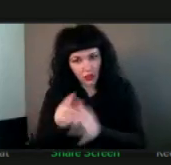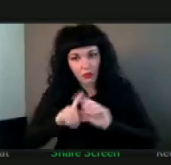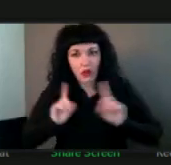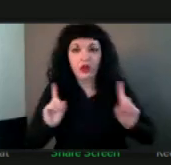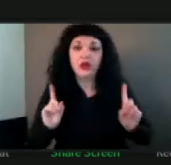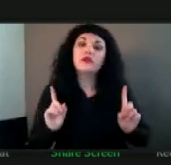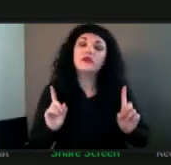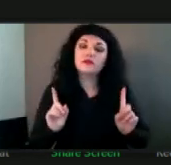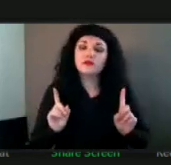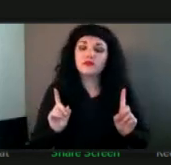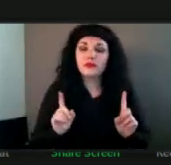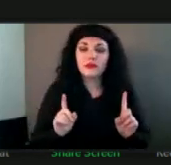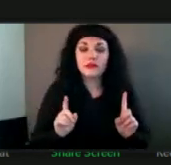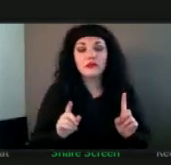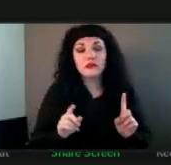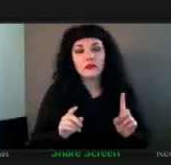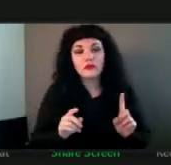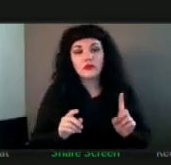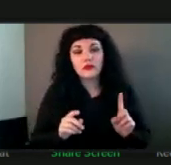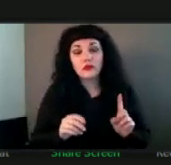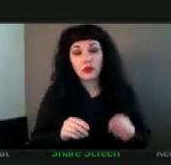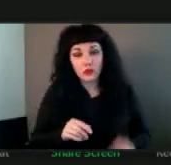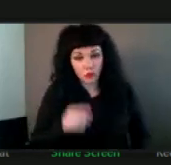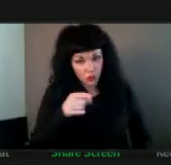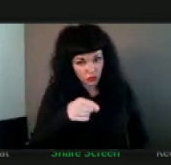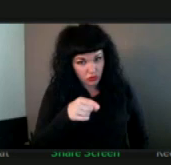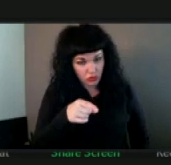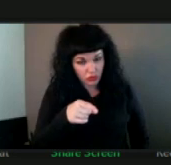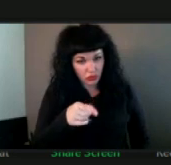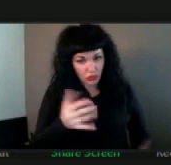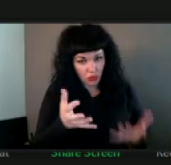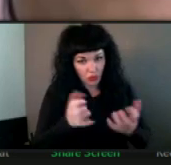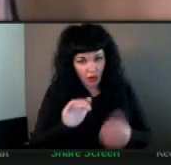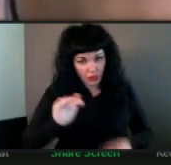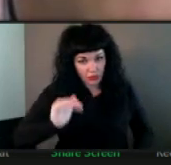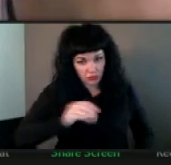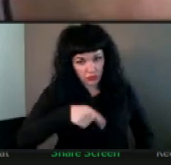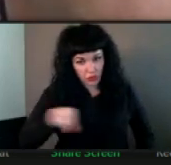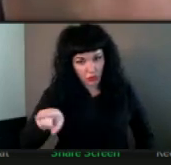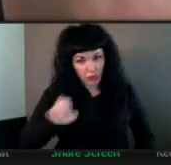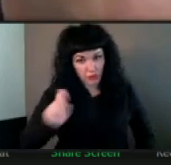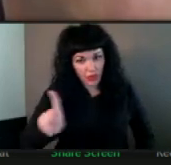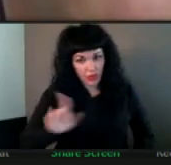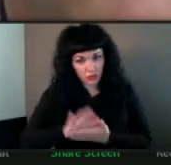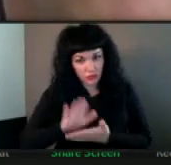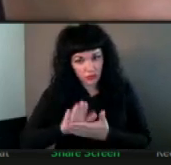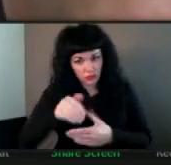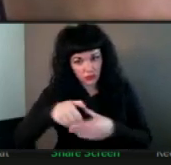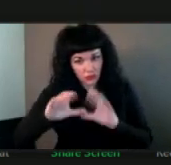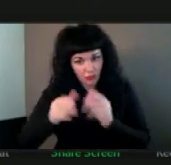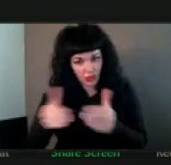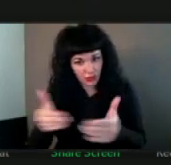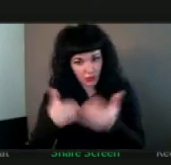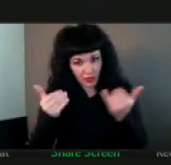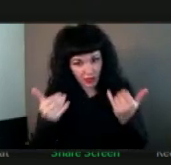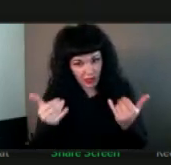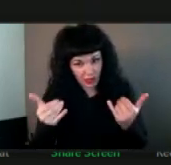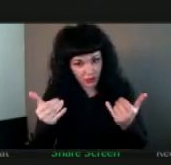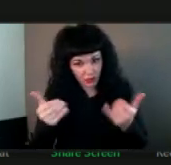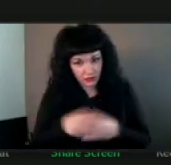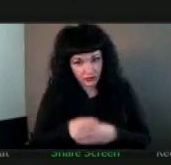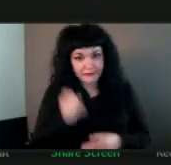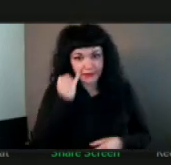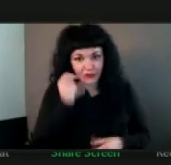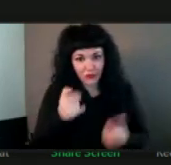would you send your kids back in person right now? And then Dr. Bryce, if you have children.